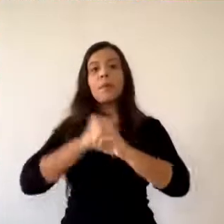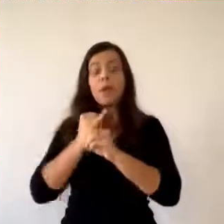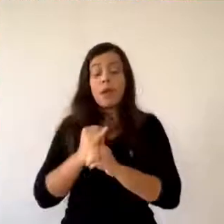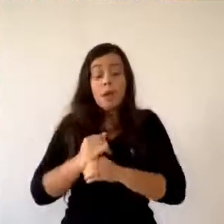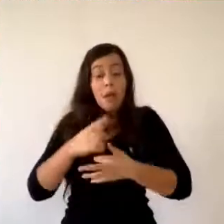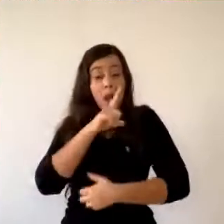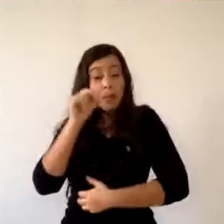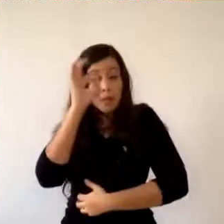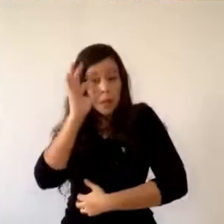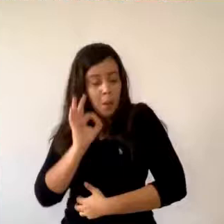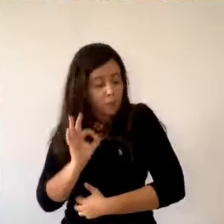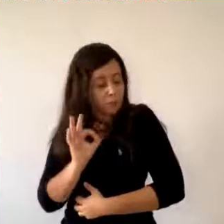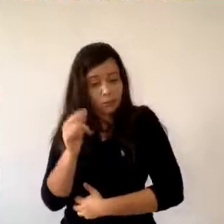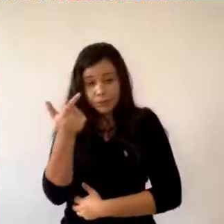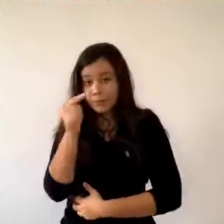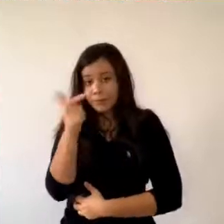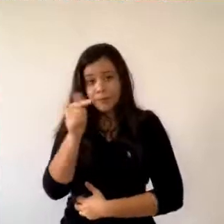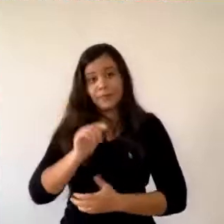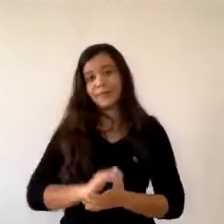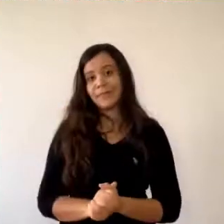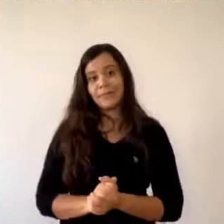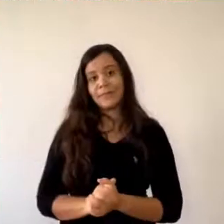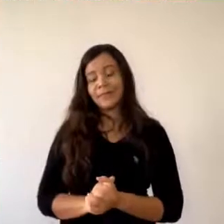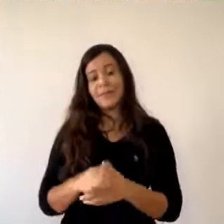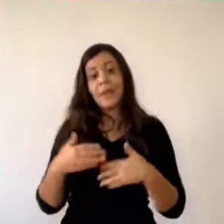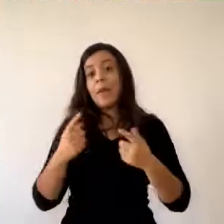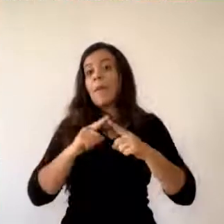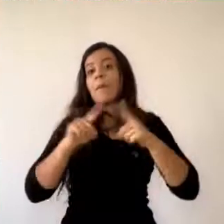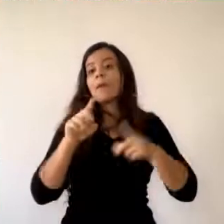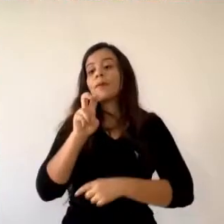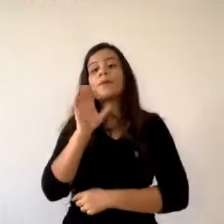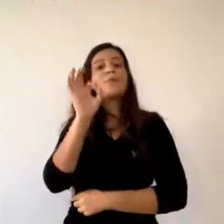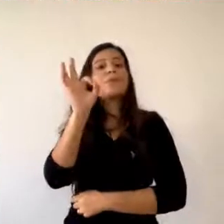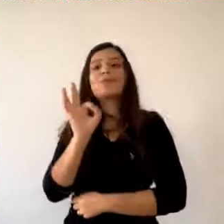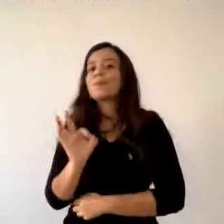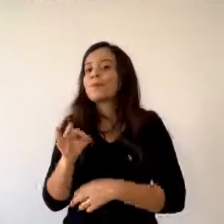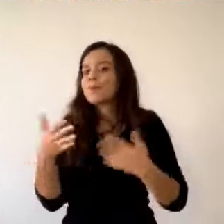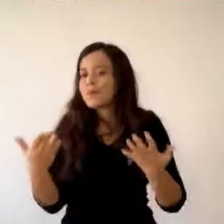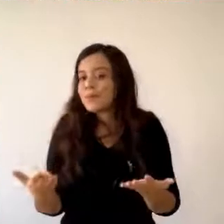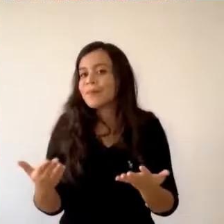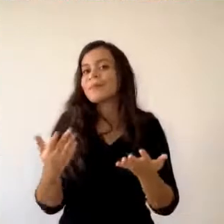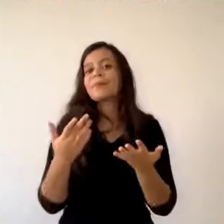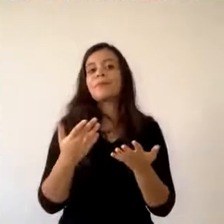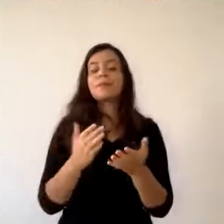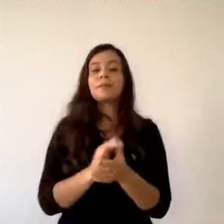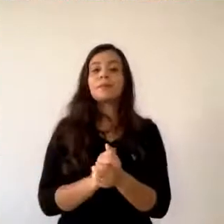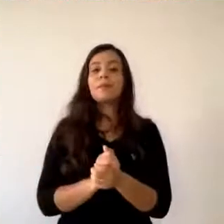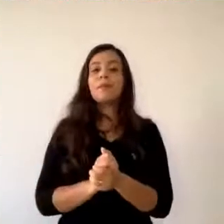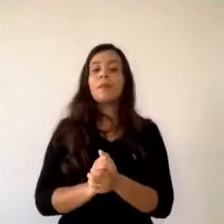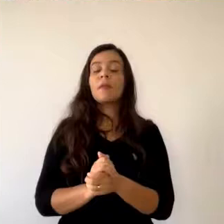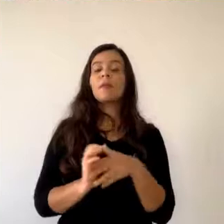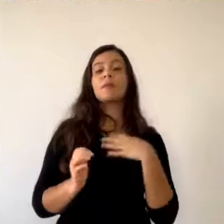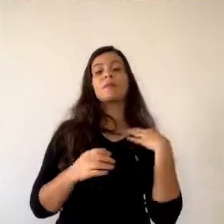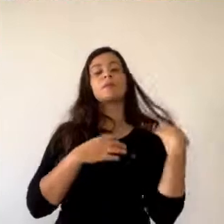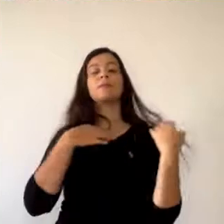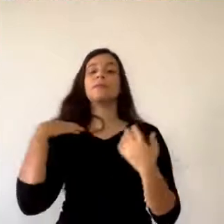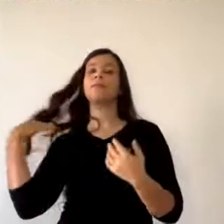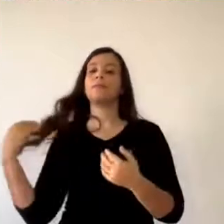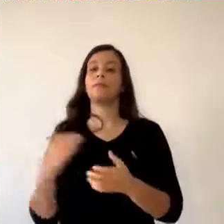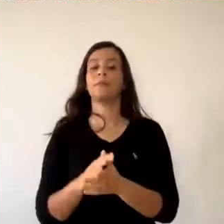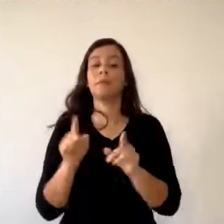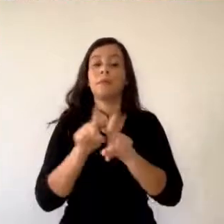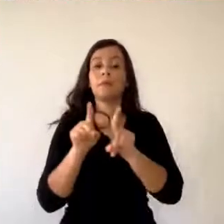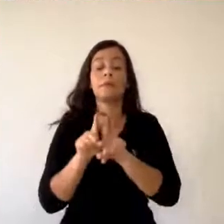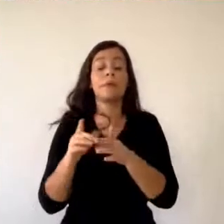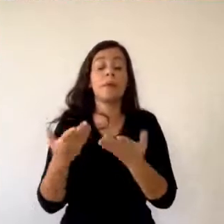Brazil. Just think about the realities of the population as a whole, 95% of